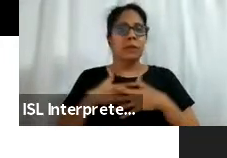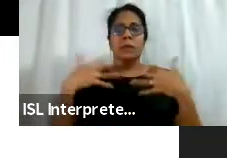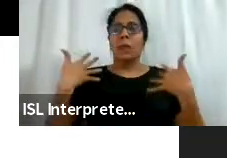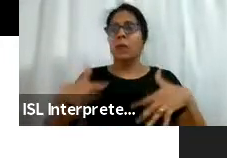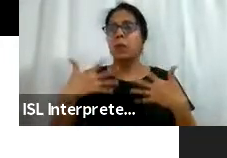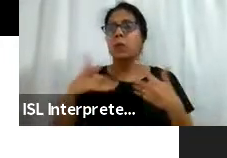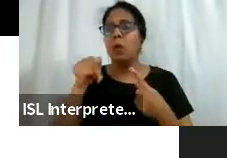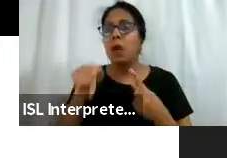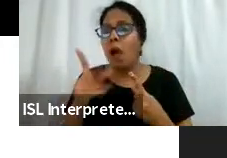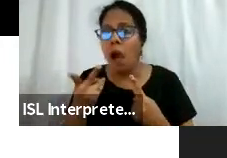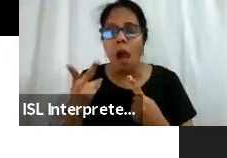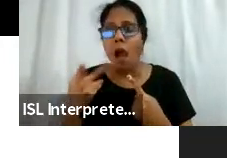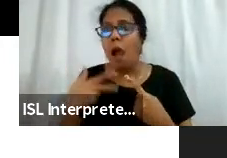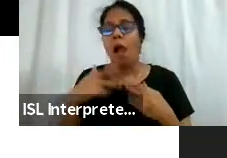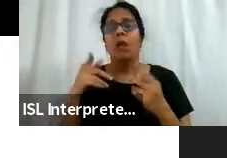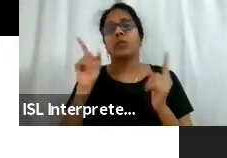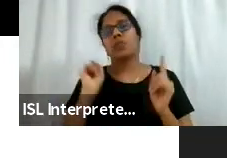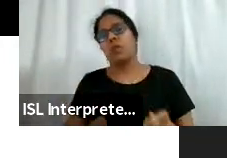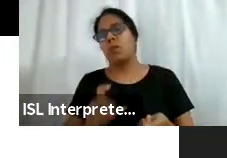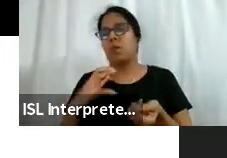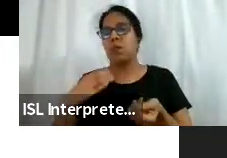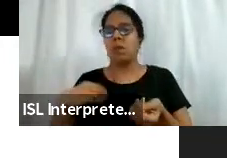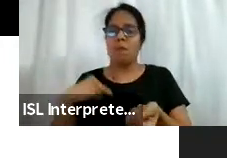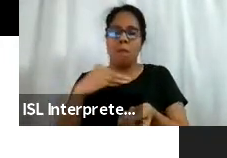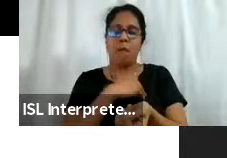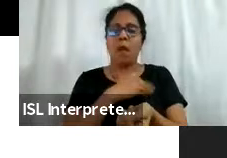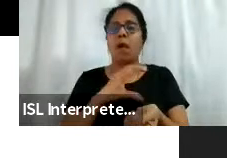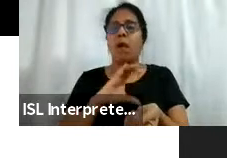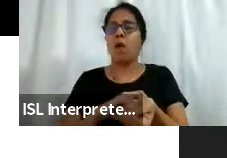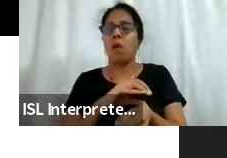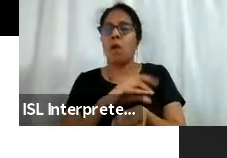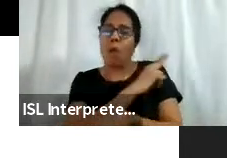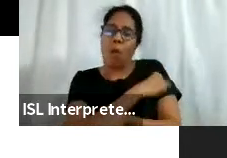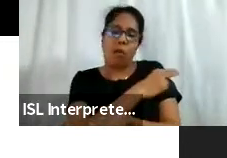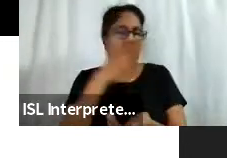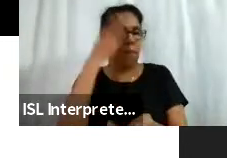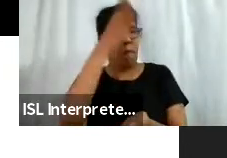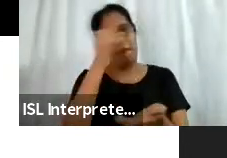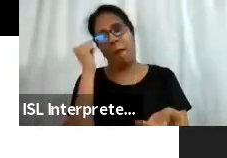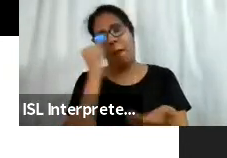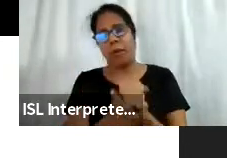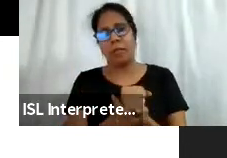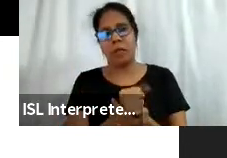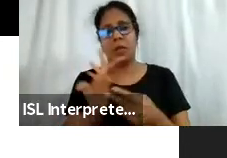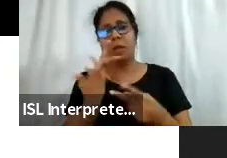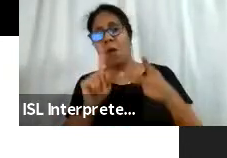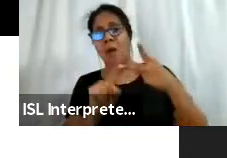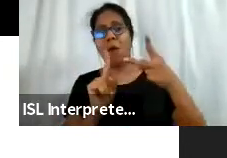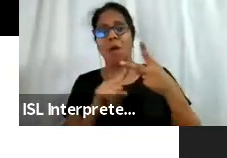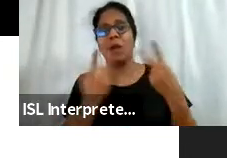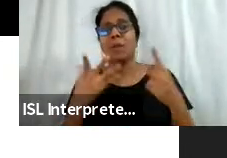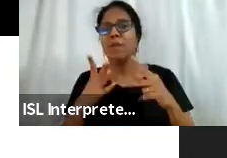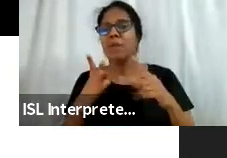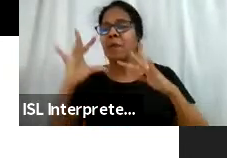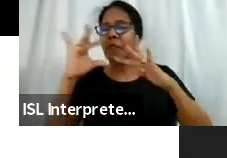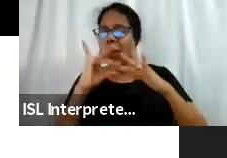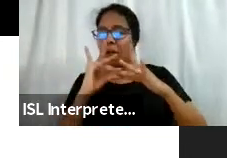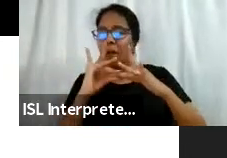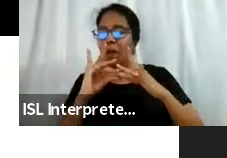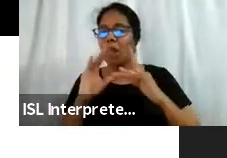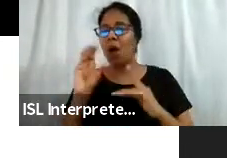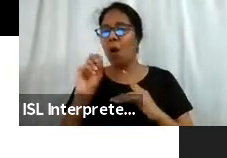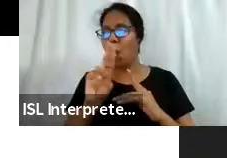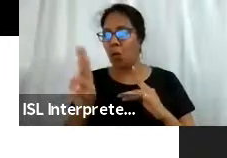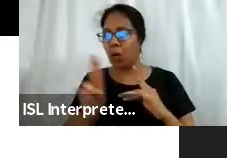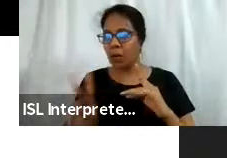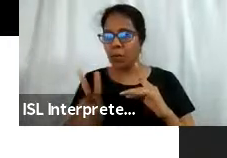it's a trigger sign. You need to contact a medical professional. Oxygen saturation dips below. Sometimes in a patient